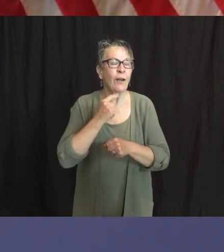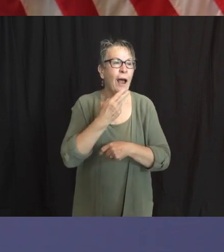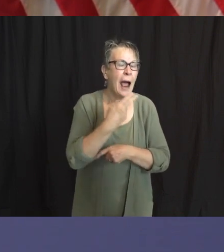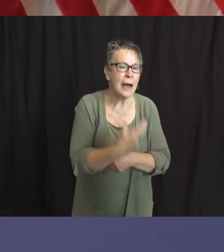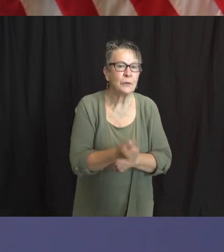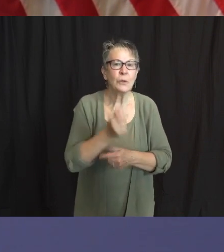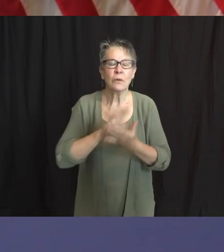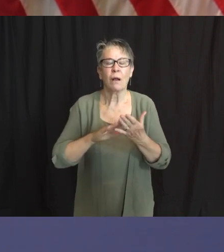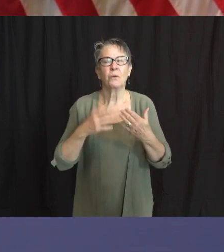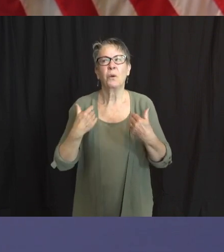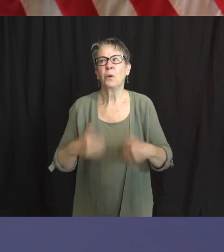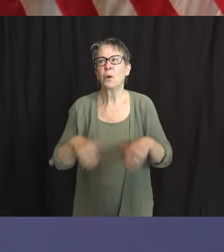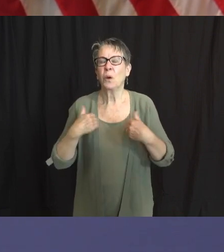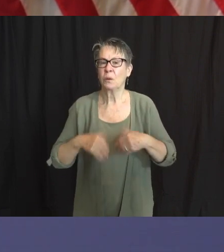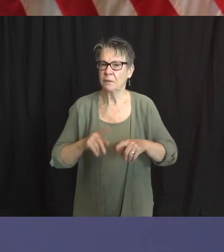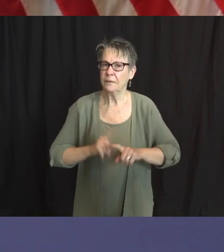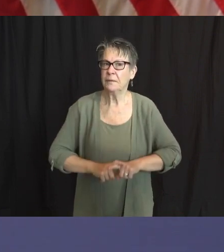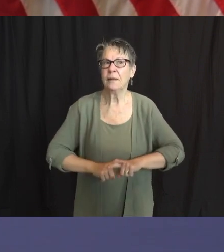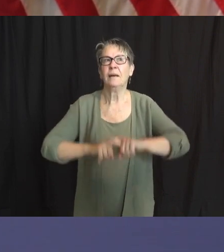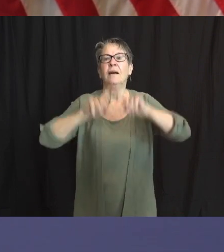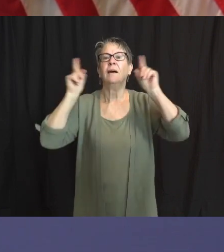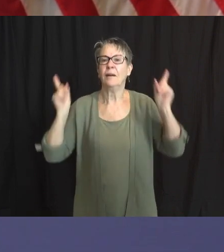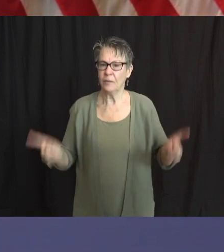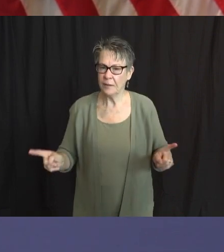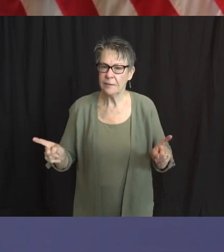from high school in 1944.